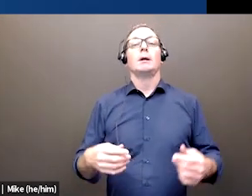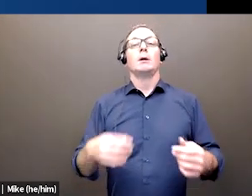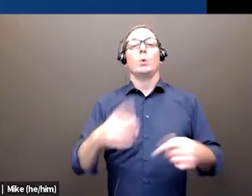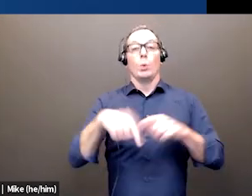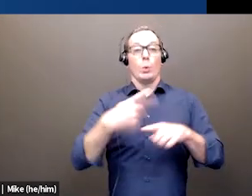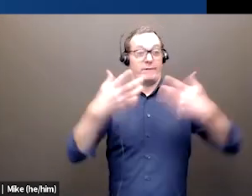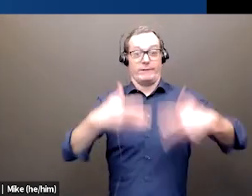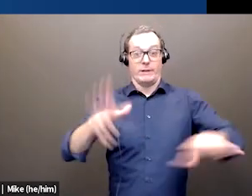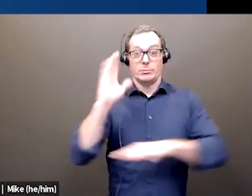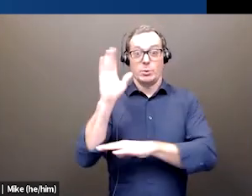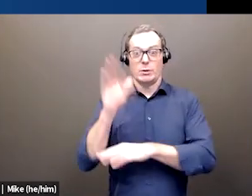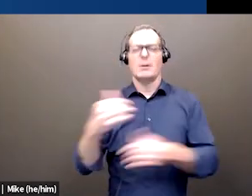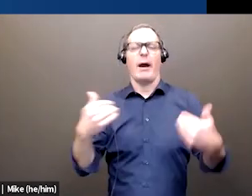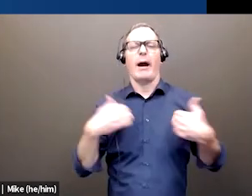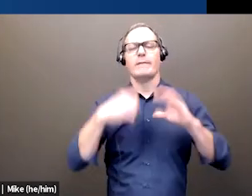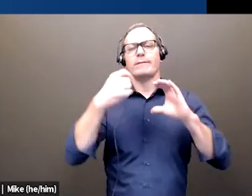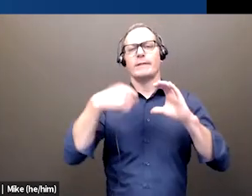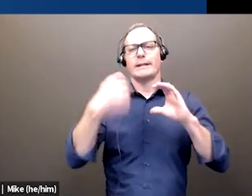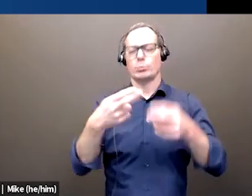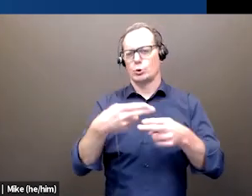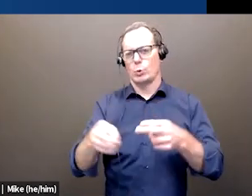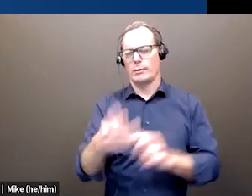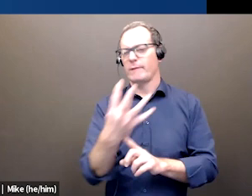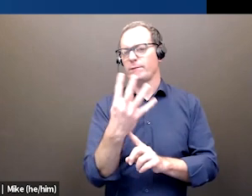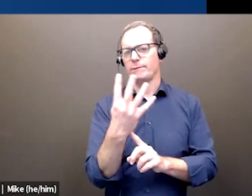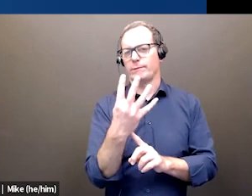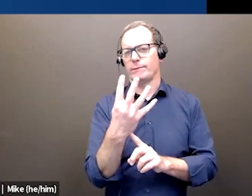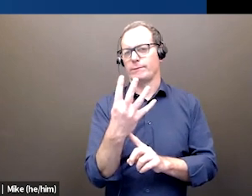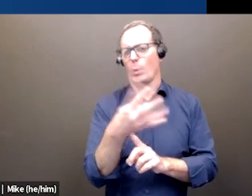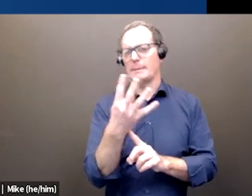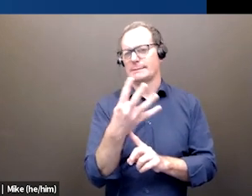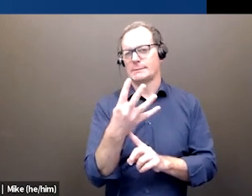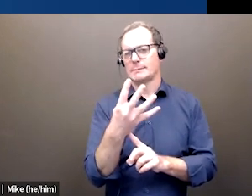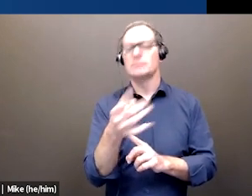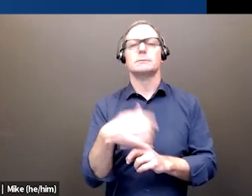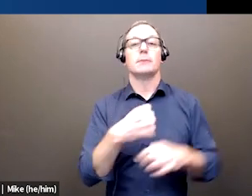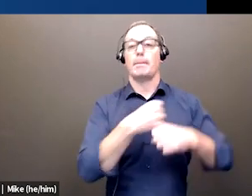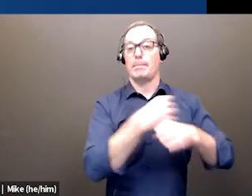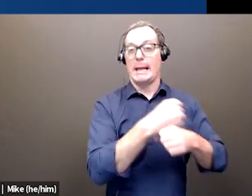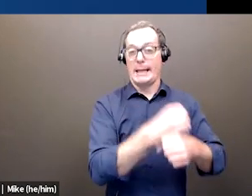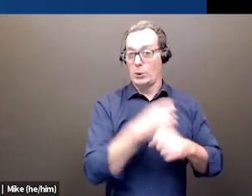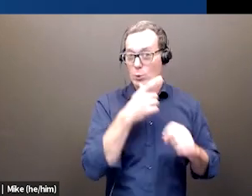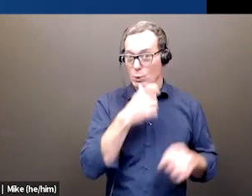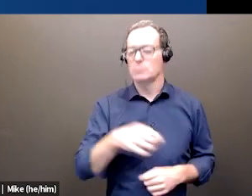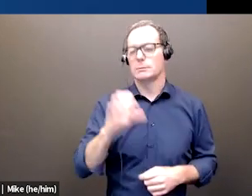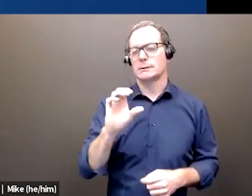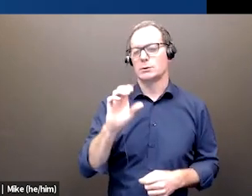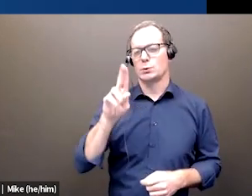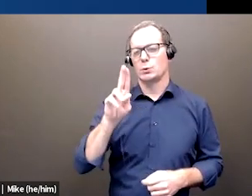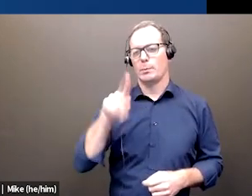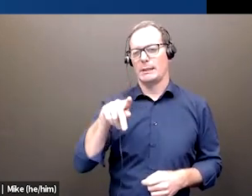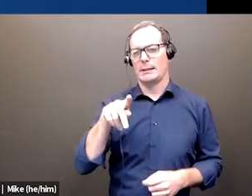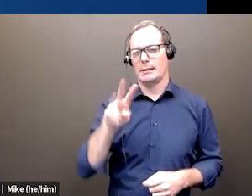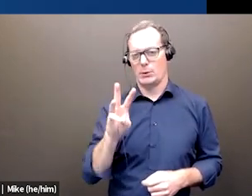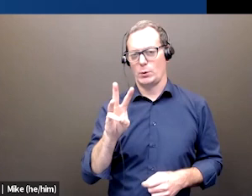short 4-minute video called In Our Own Words. This video was produced by CUPW, or the Canadian Union of